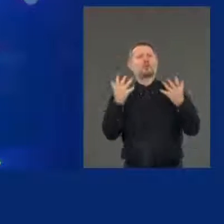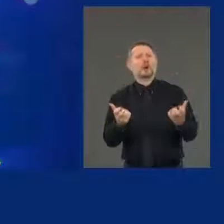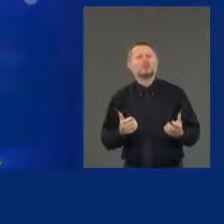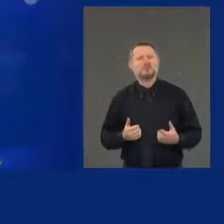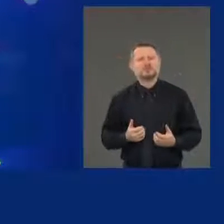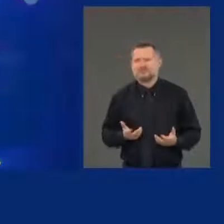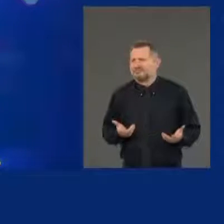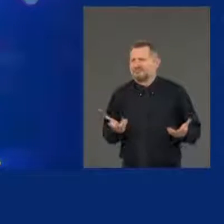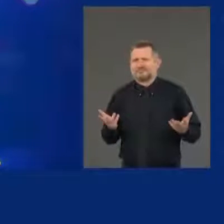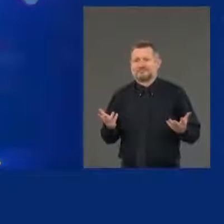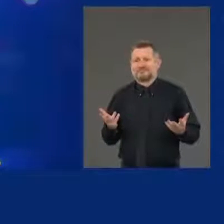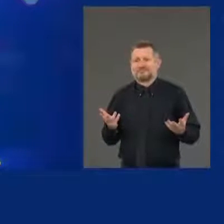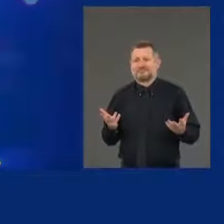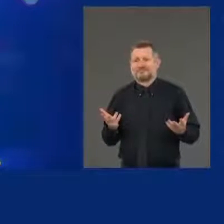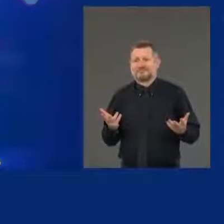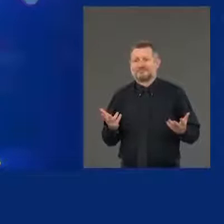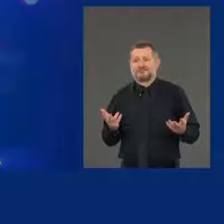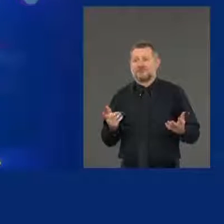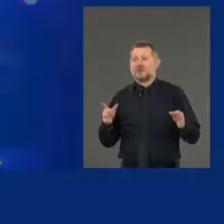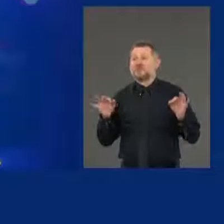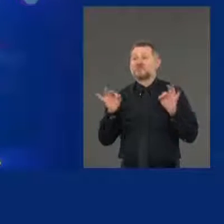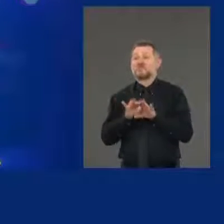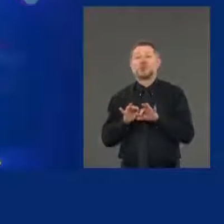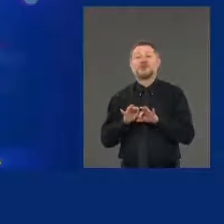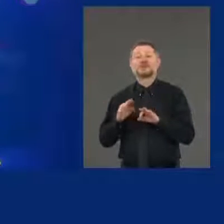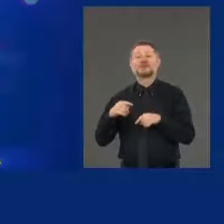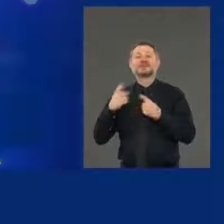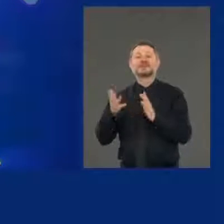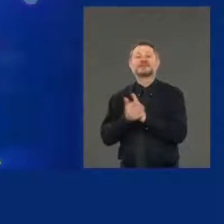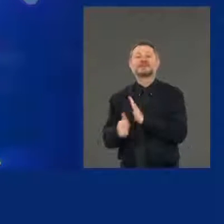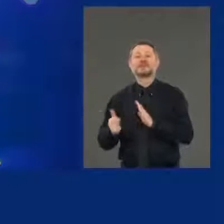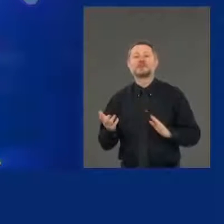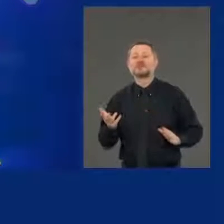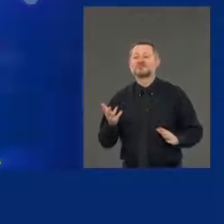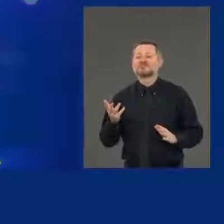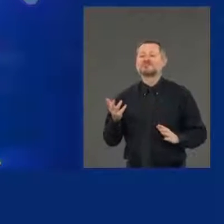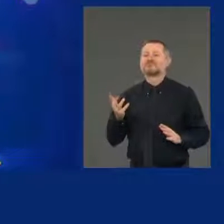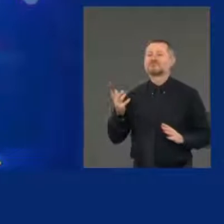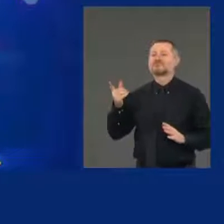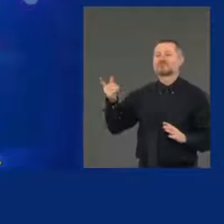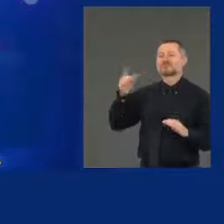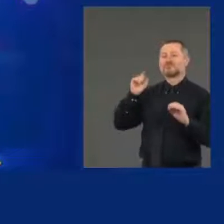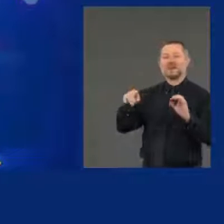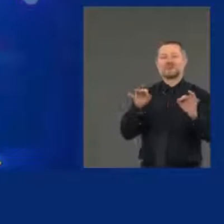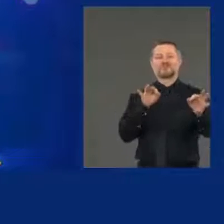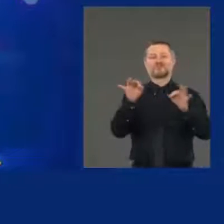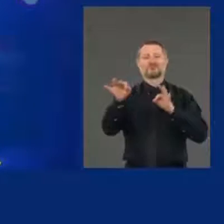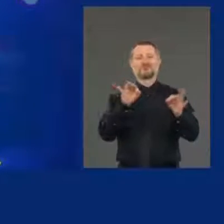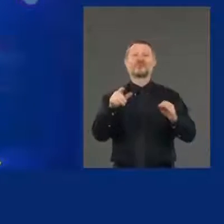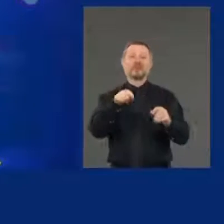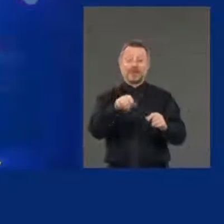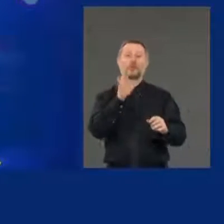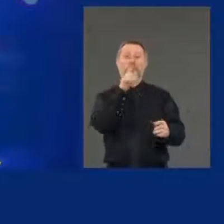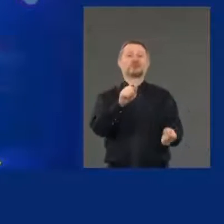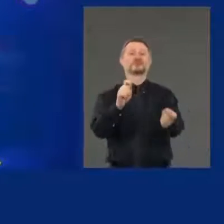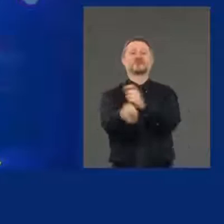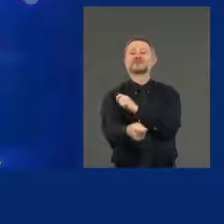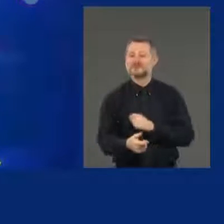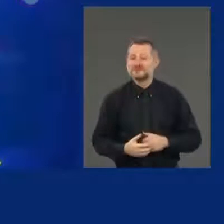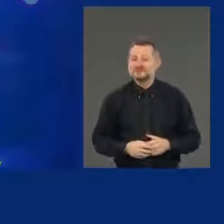You need to know the change you want. There is no change for the sake of